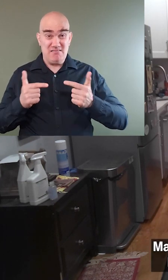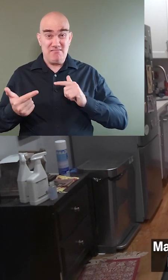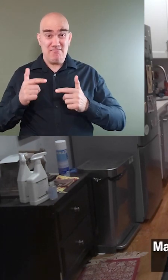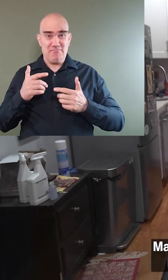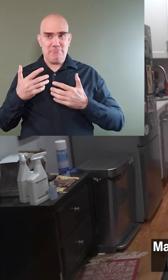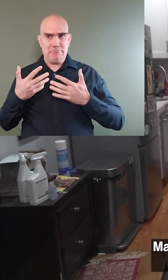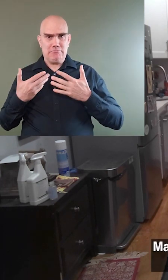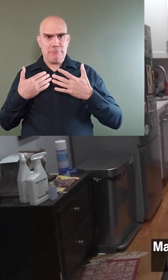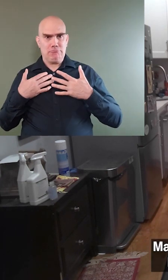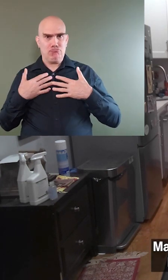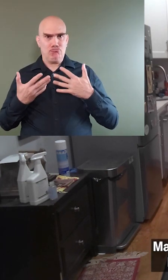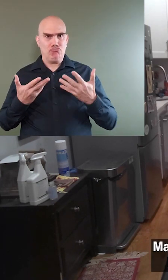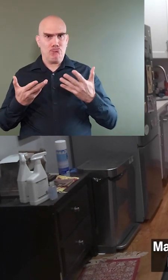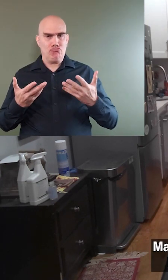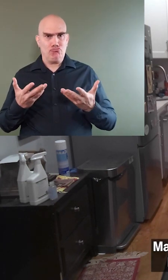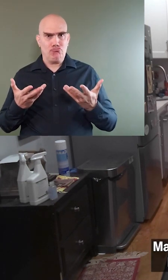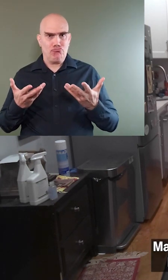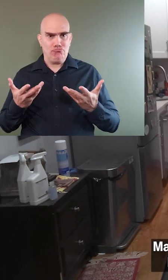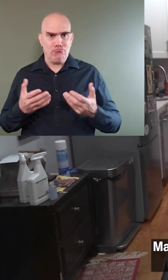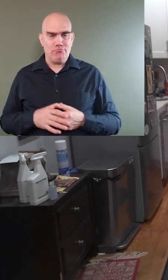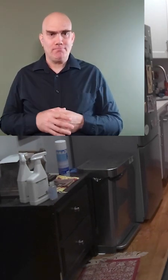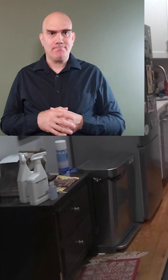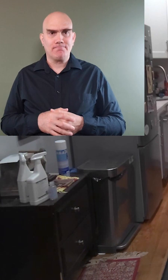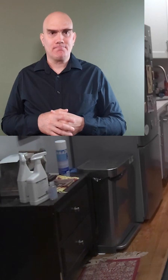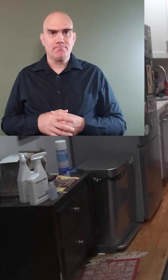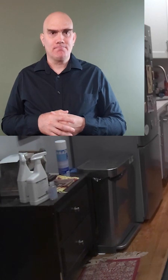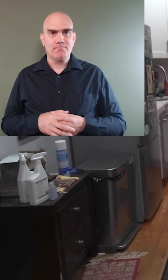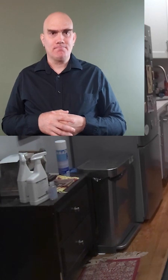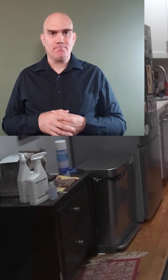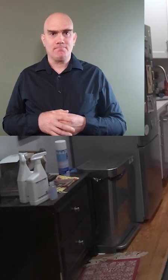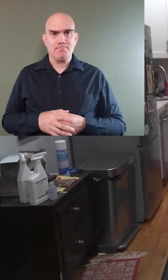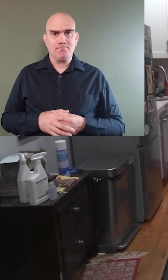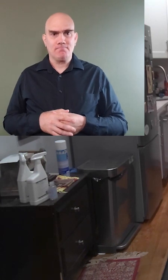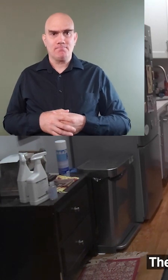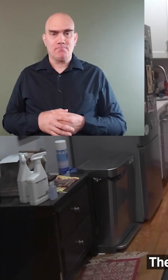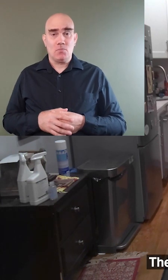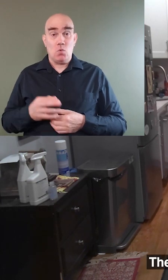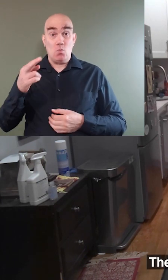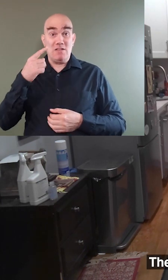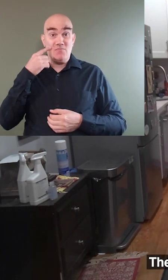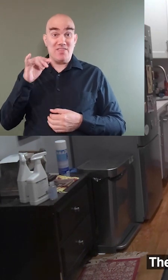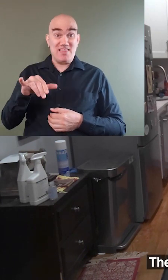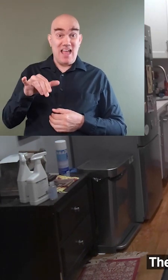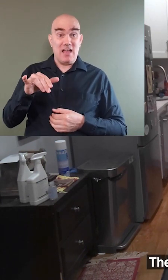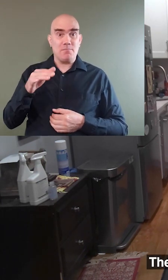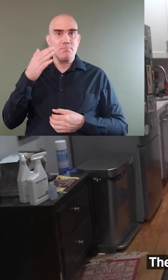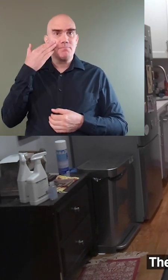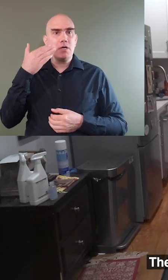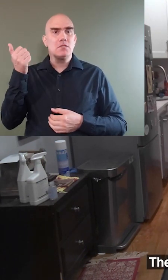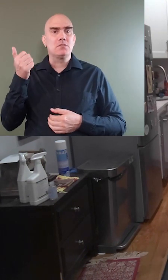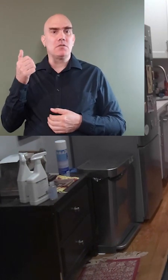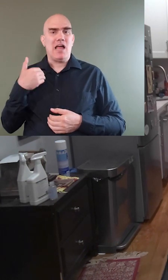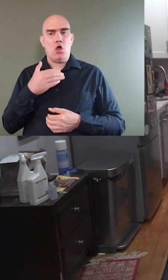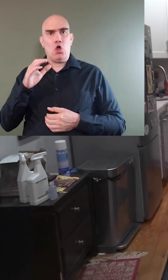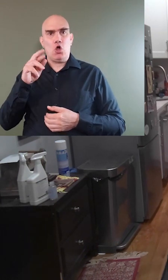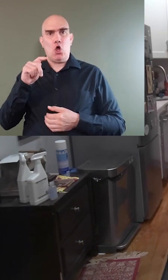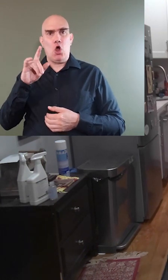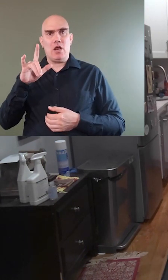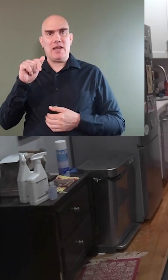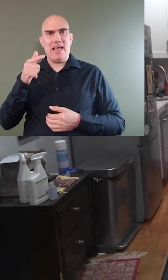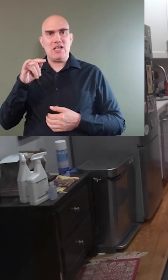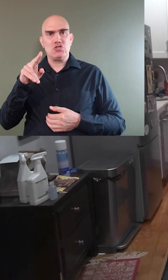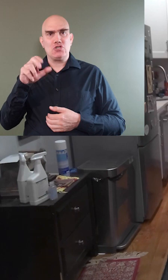torso, maybe opposite sides. The reason for this is because